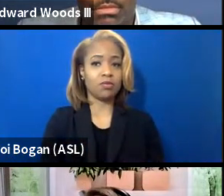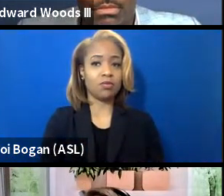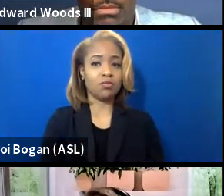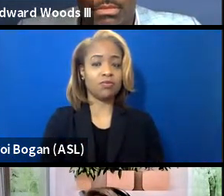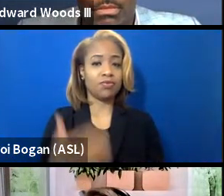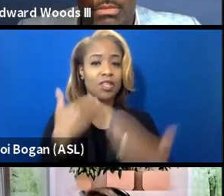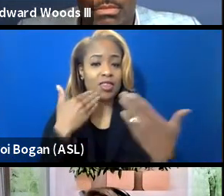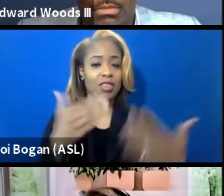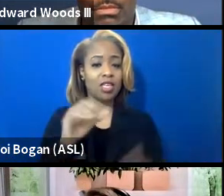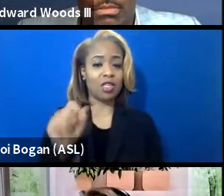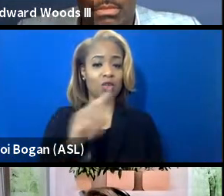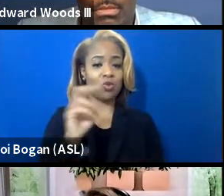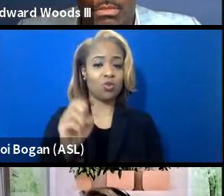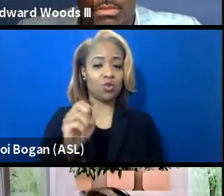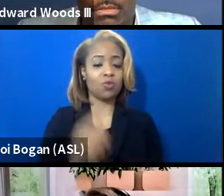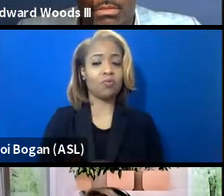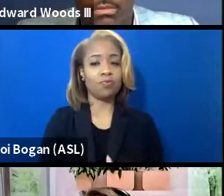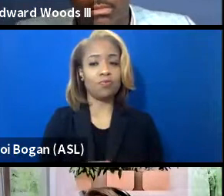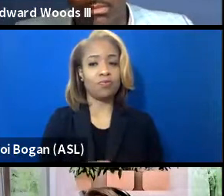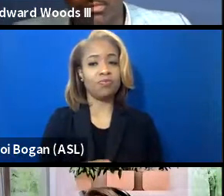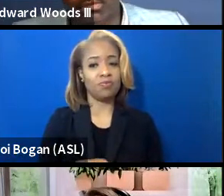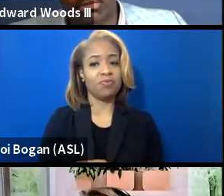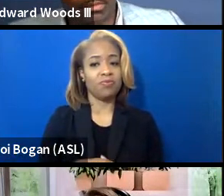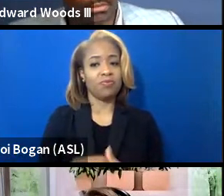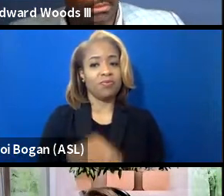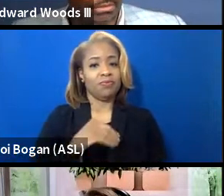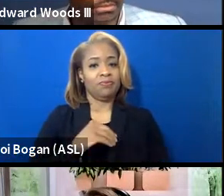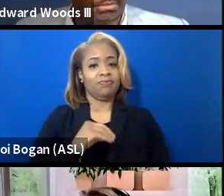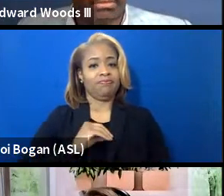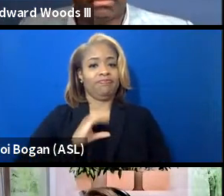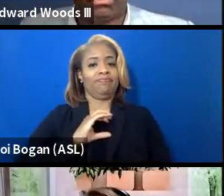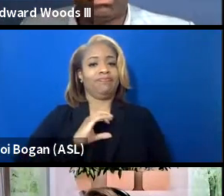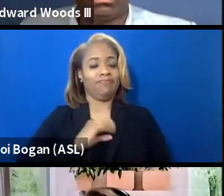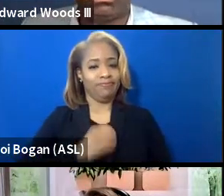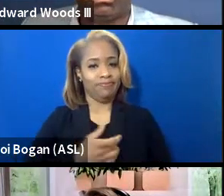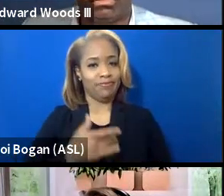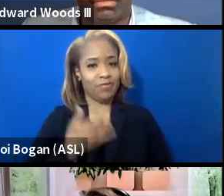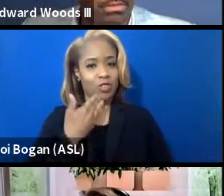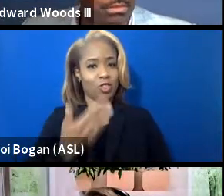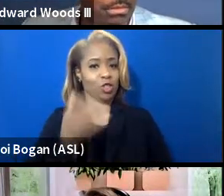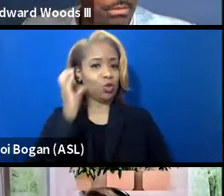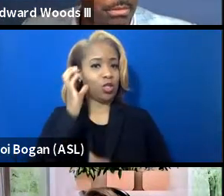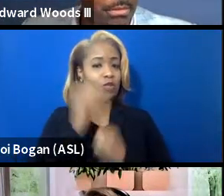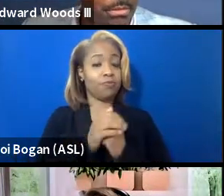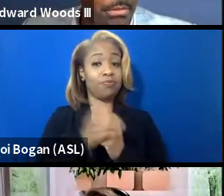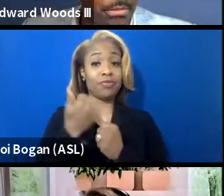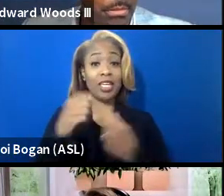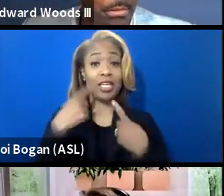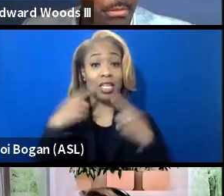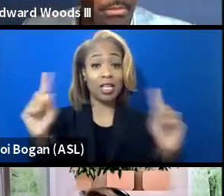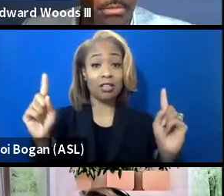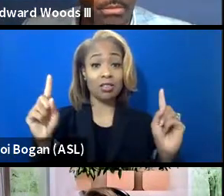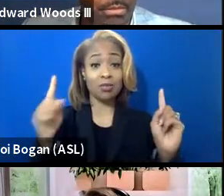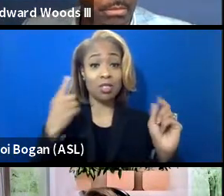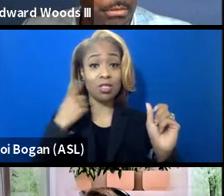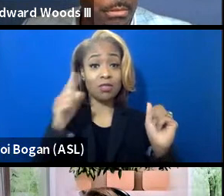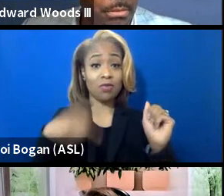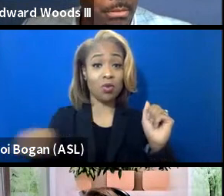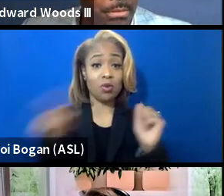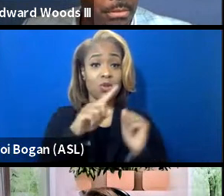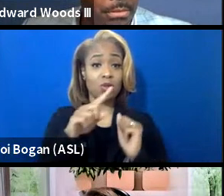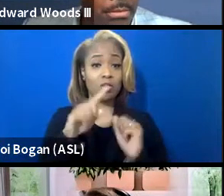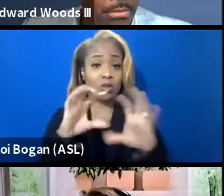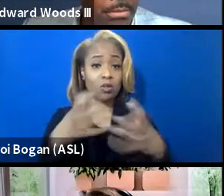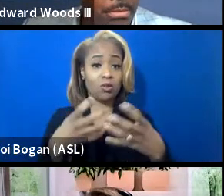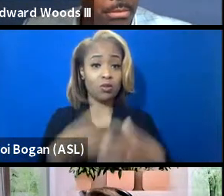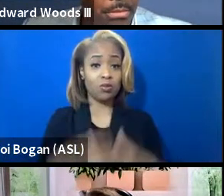Thank you, Sue, for that reinforcement. That feels good to hear. Any announcements for the good of the order?